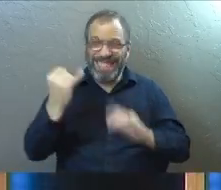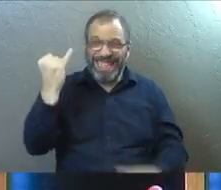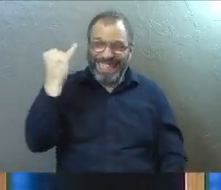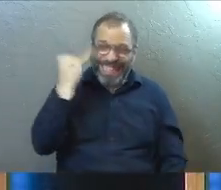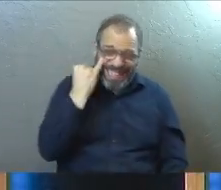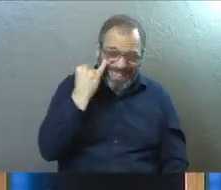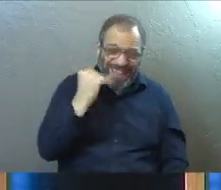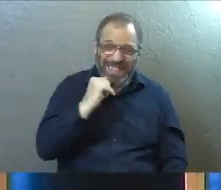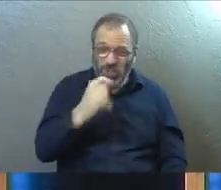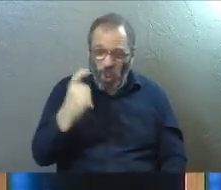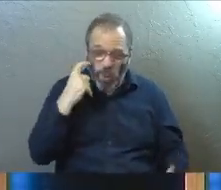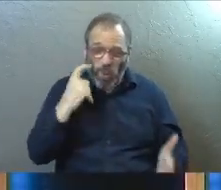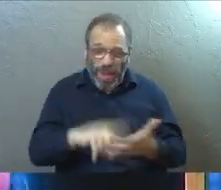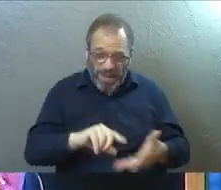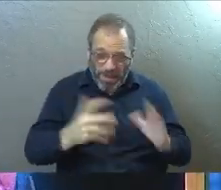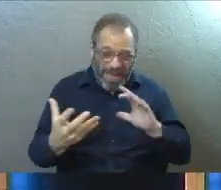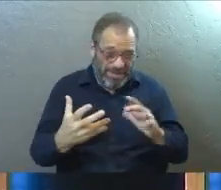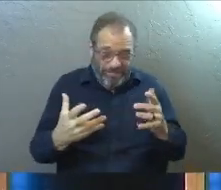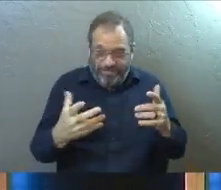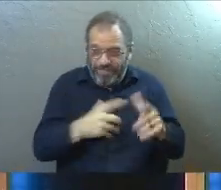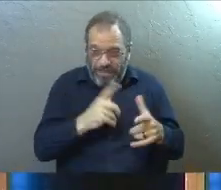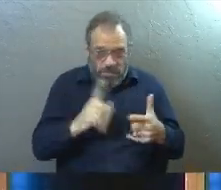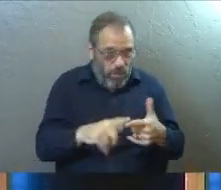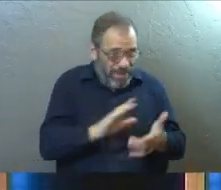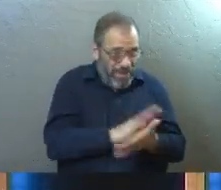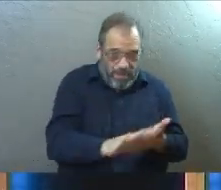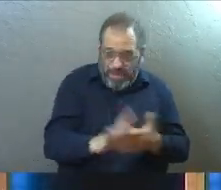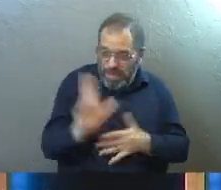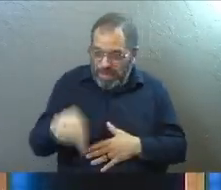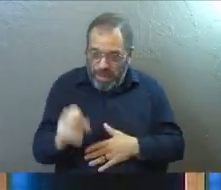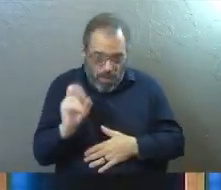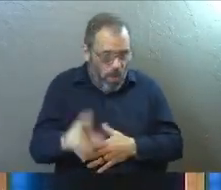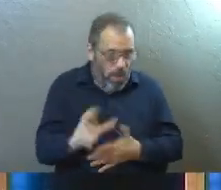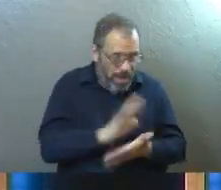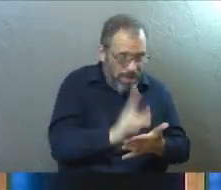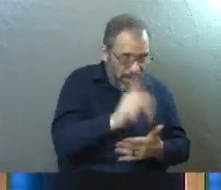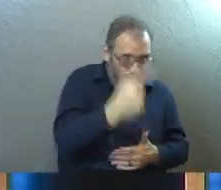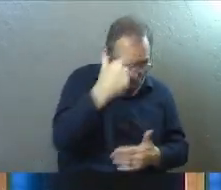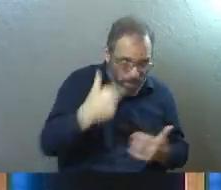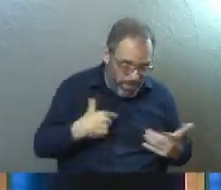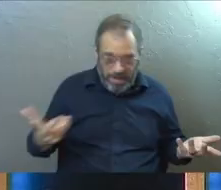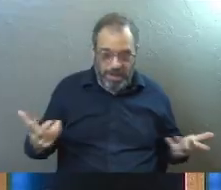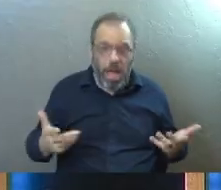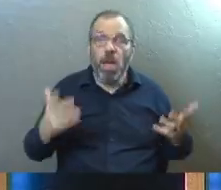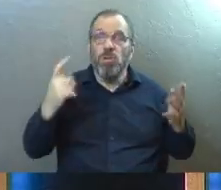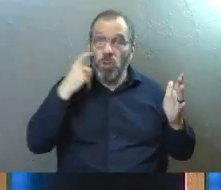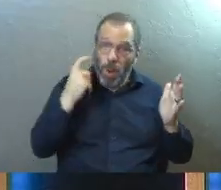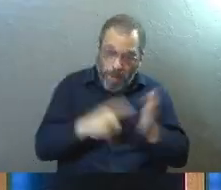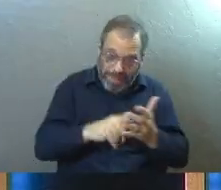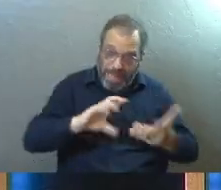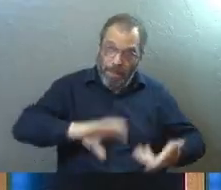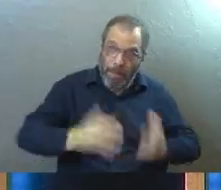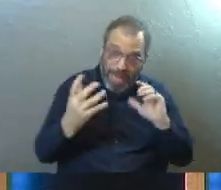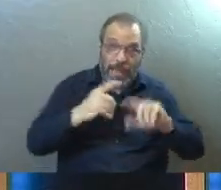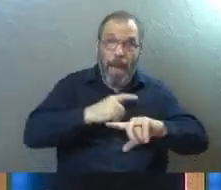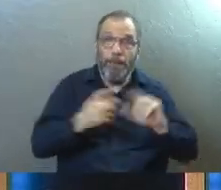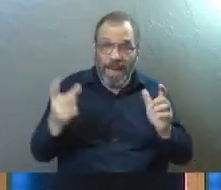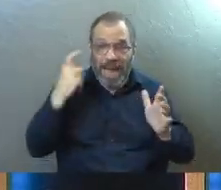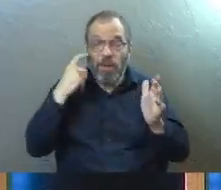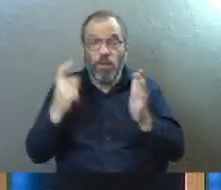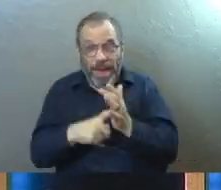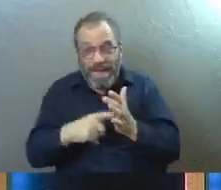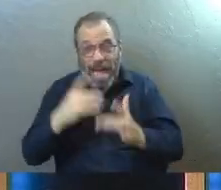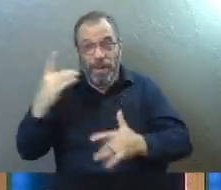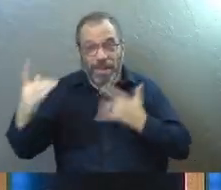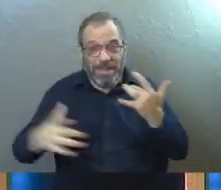I don't recognize the mess, I don't recognize that something needs to be cleaned up or that I need somebody to come and clean it up. So I recognize that I'm a mess, but I also